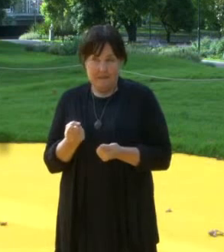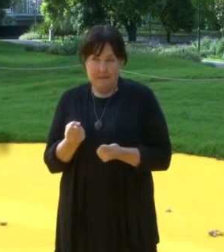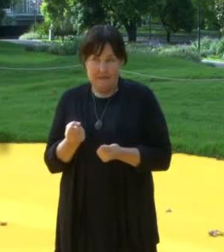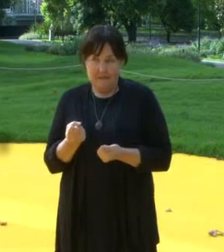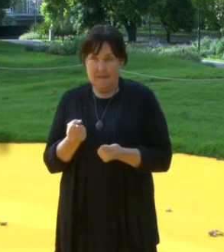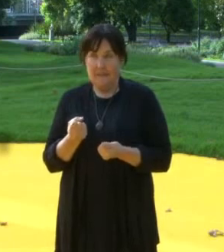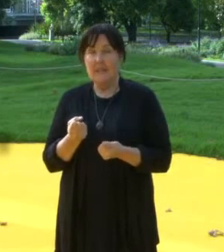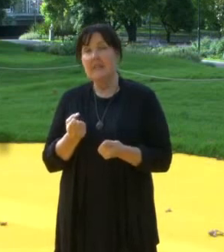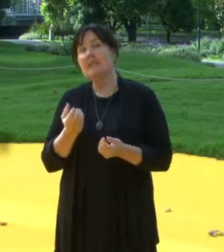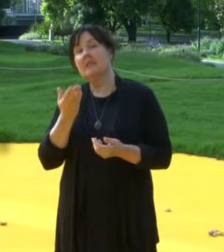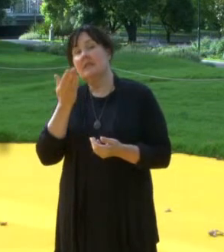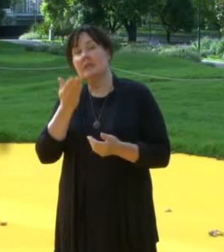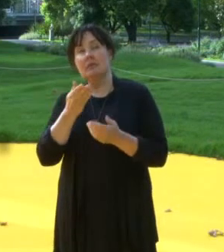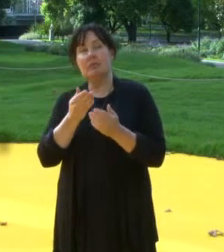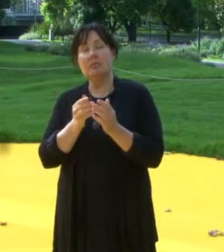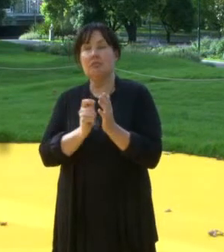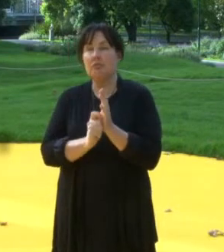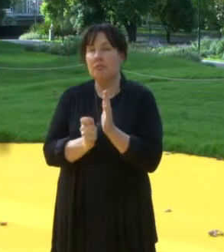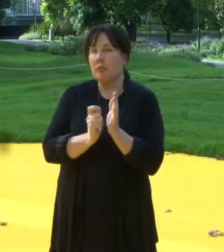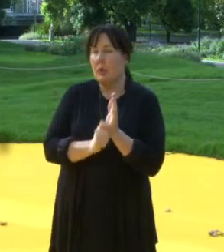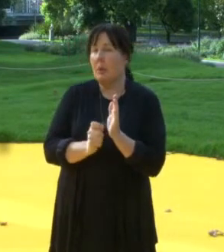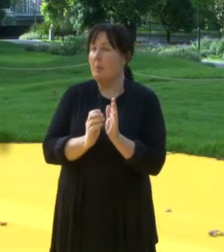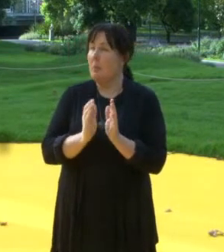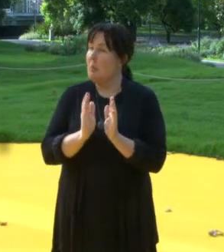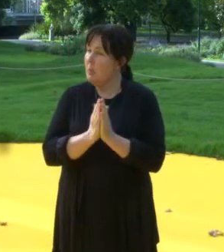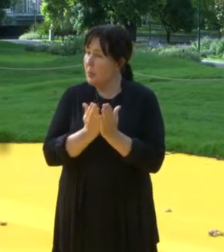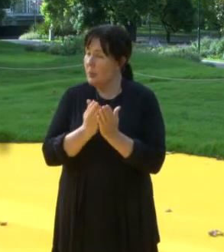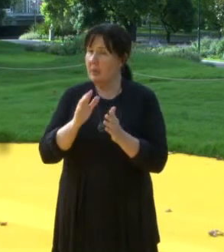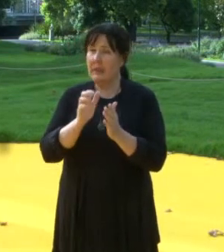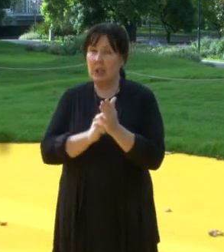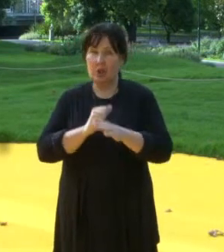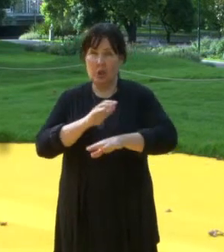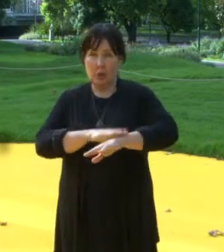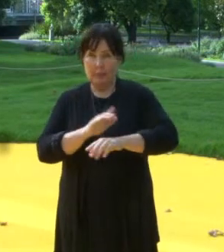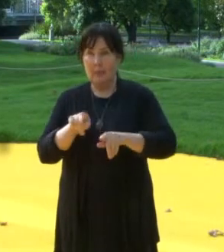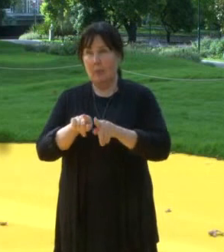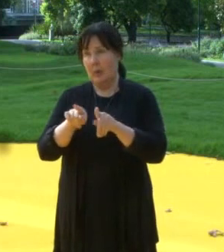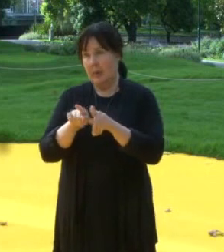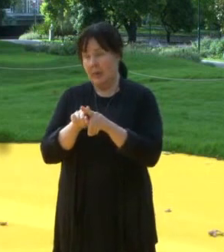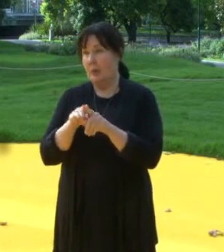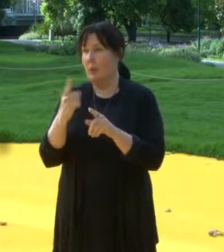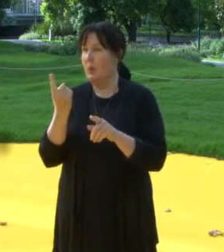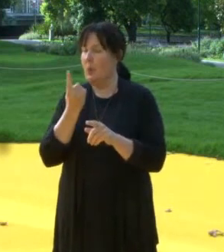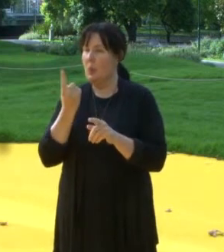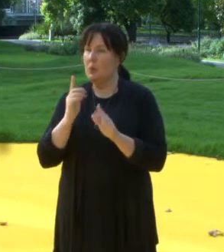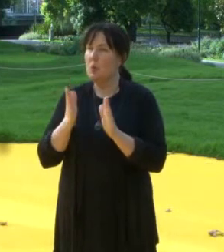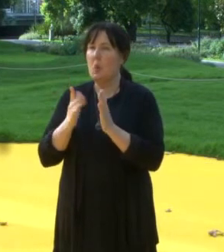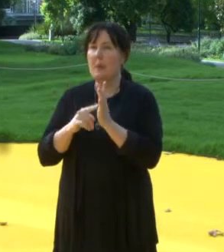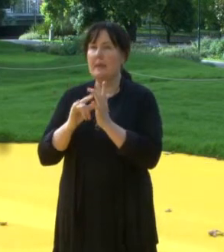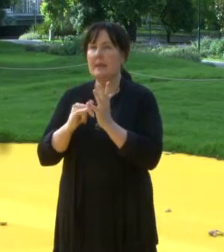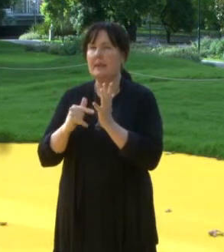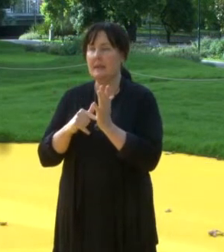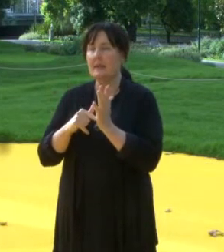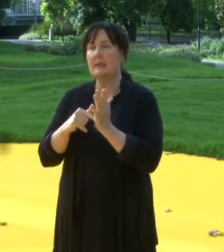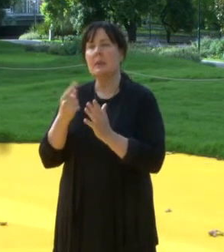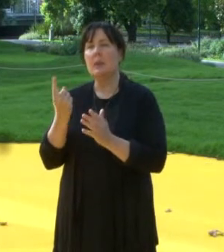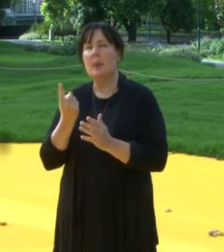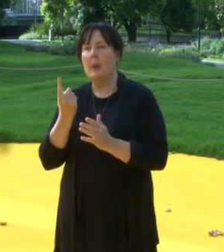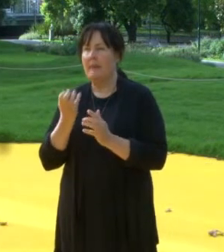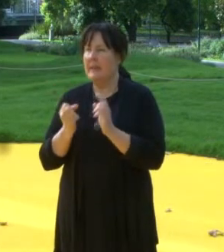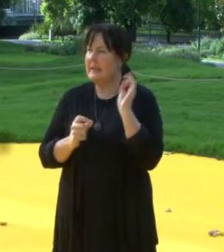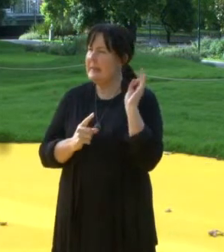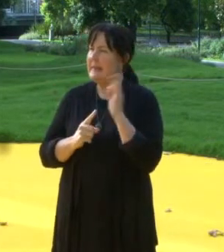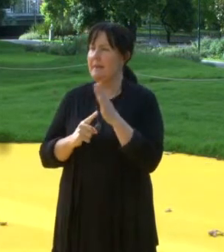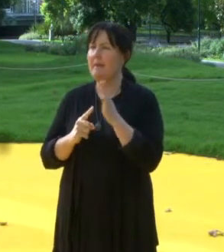that's for sale over there, taken that time, but also all those shortlisted and those who will really walk home with significant